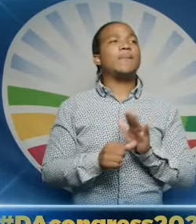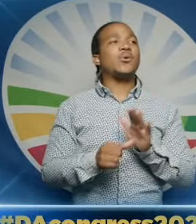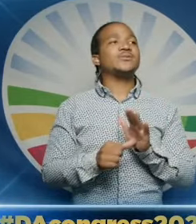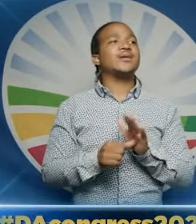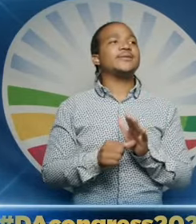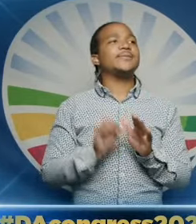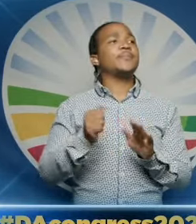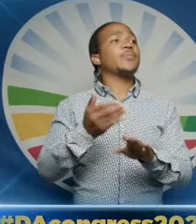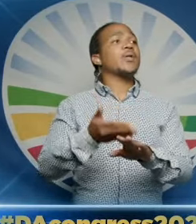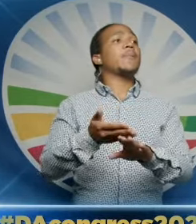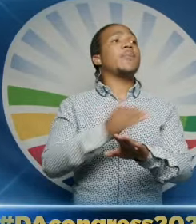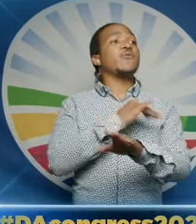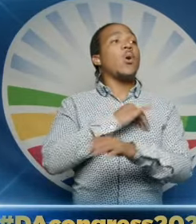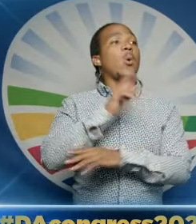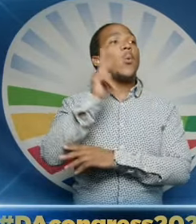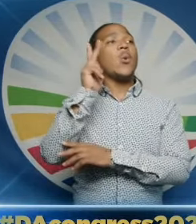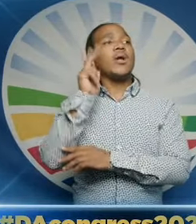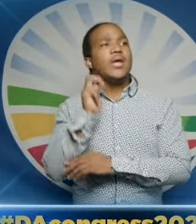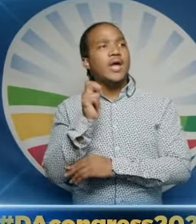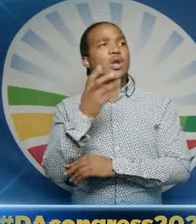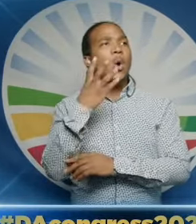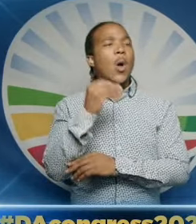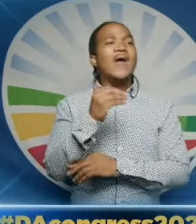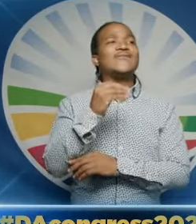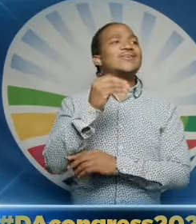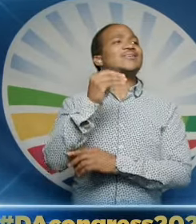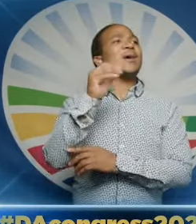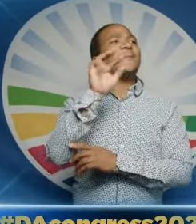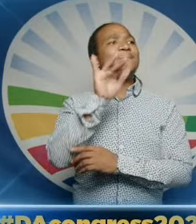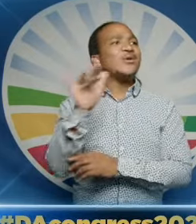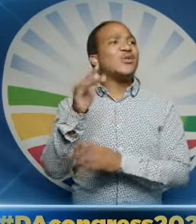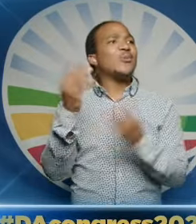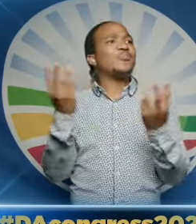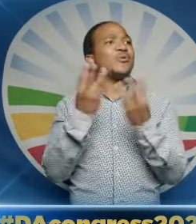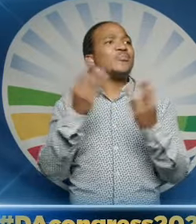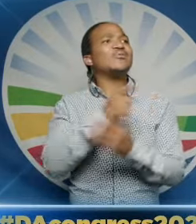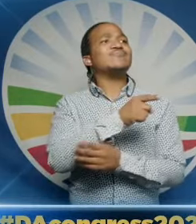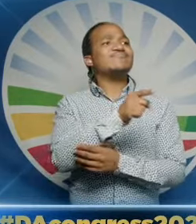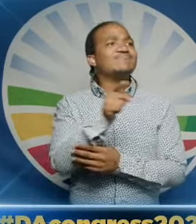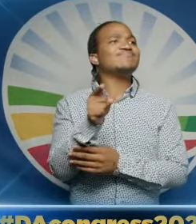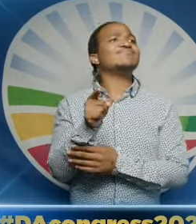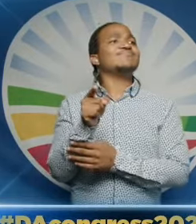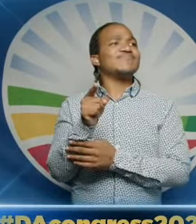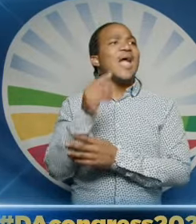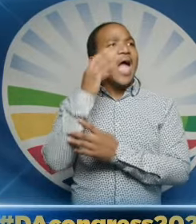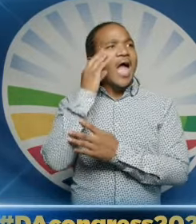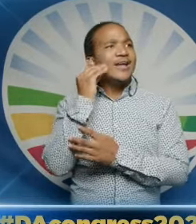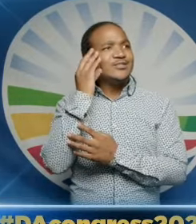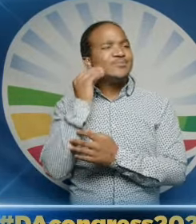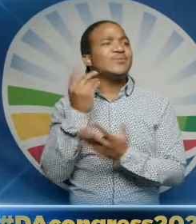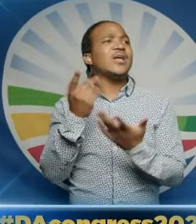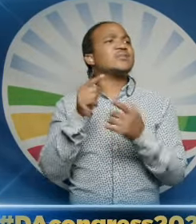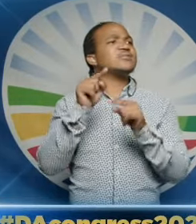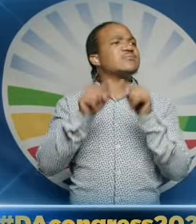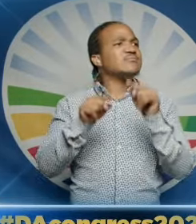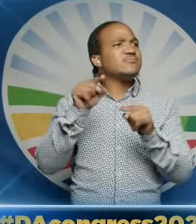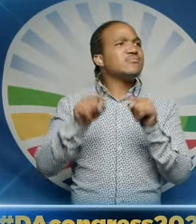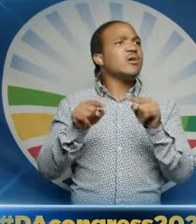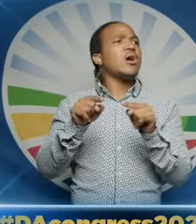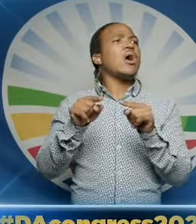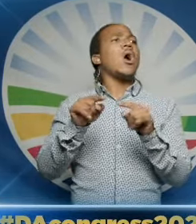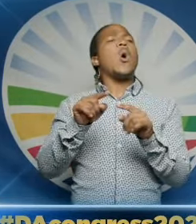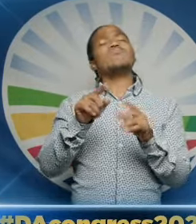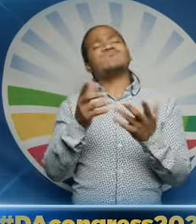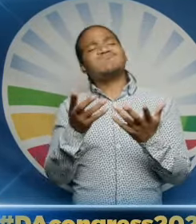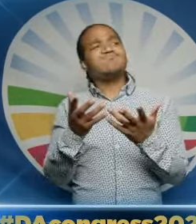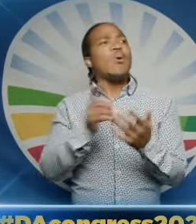on, we heard that more than 30 million people in our beautiful country is experiencing the DA difference in one way or